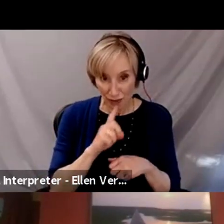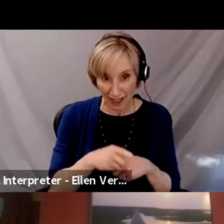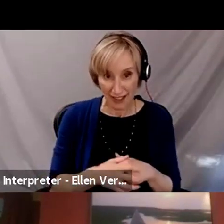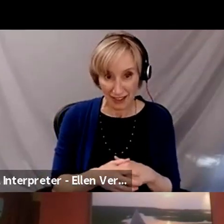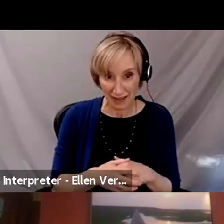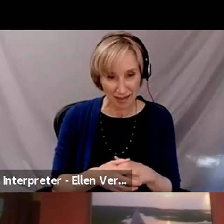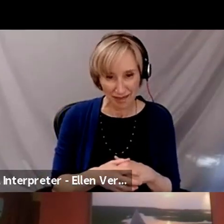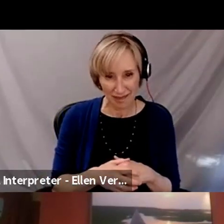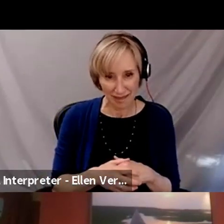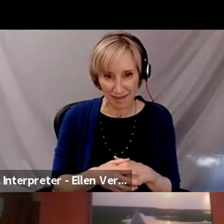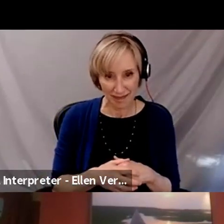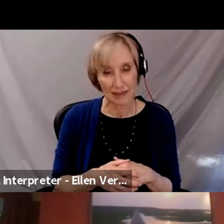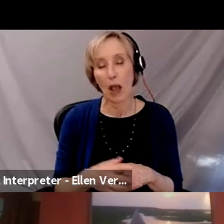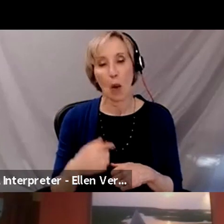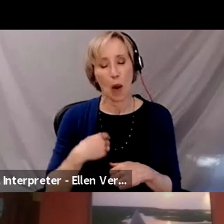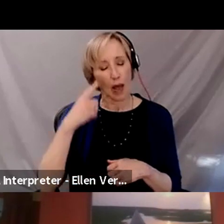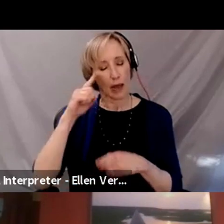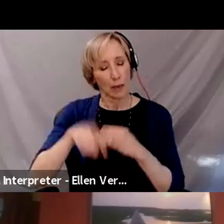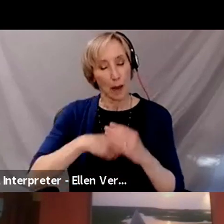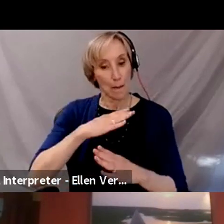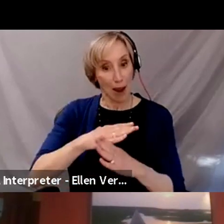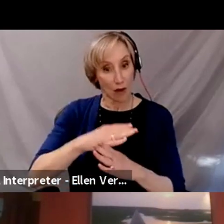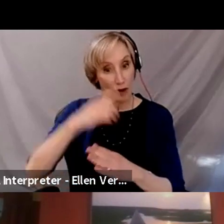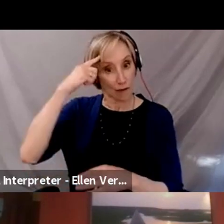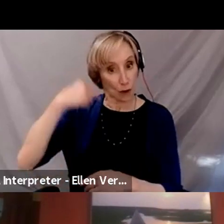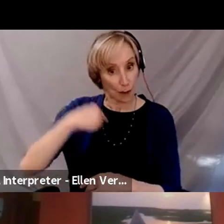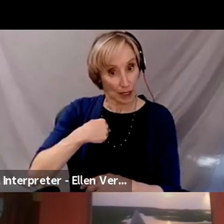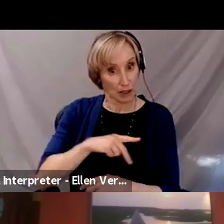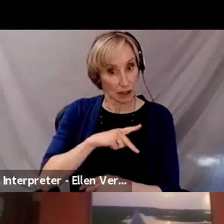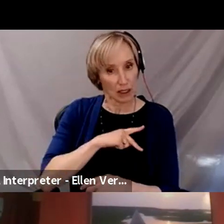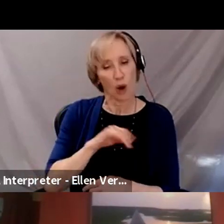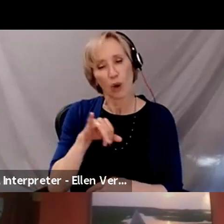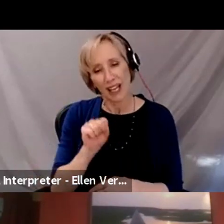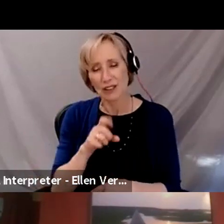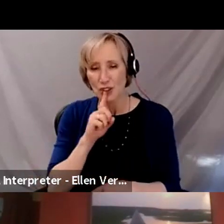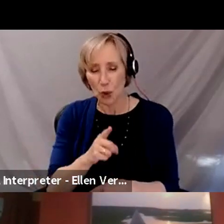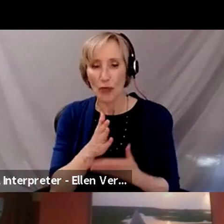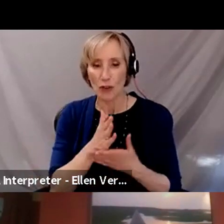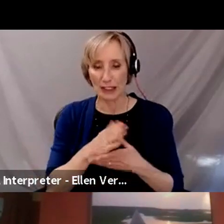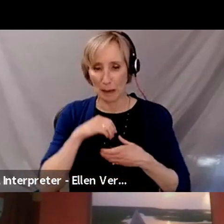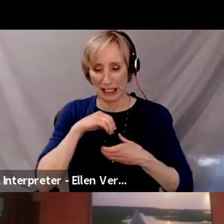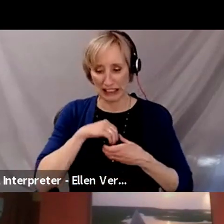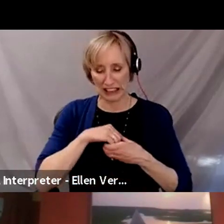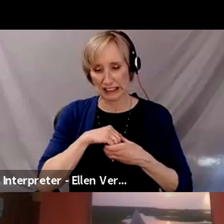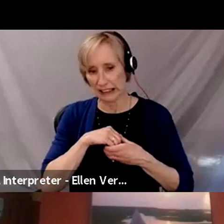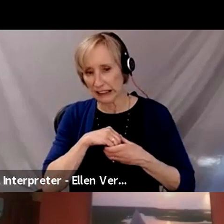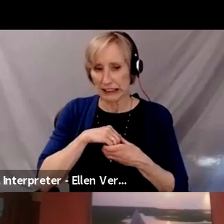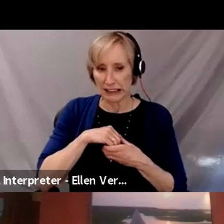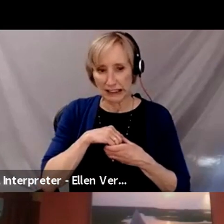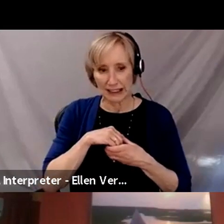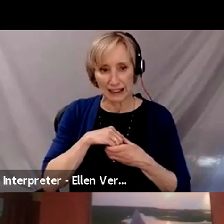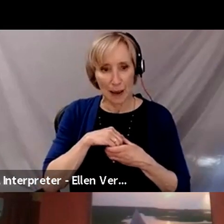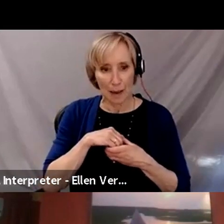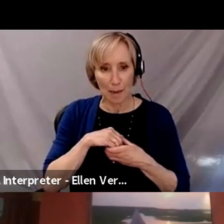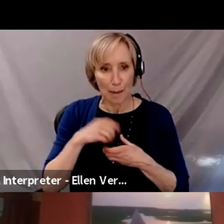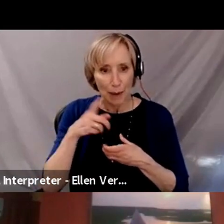when I think of barriers for me, sure, there's some internal barriers, but those come externally.